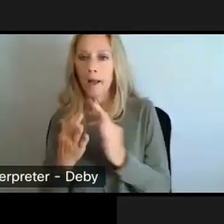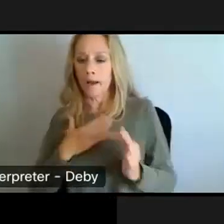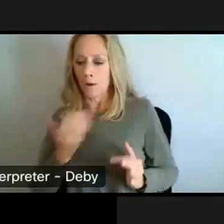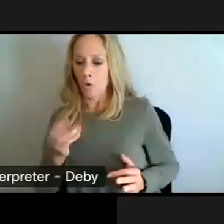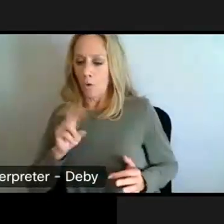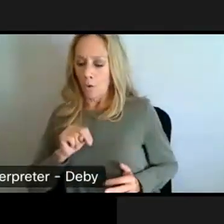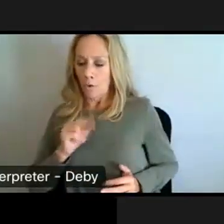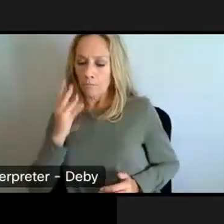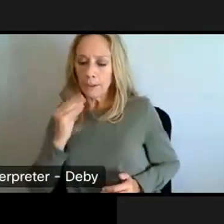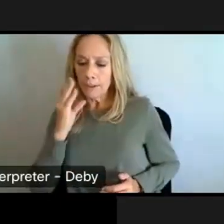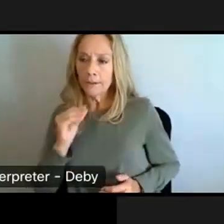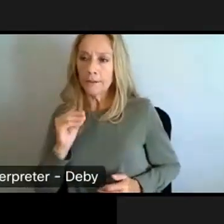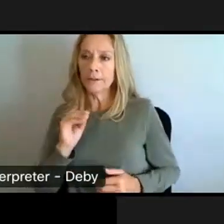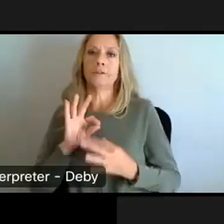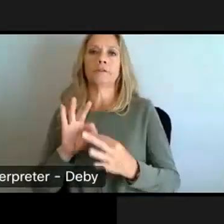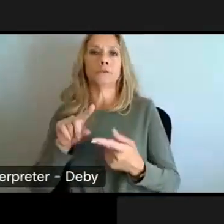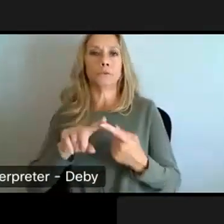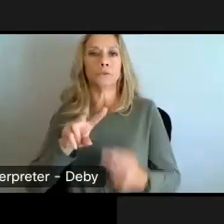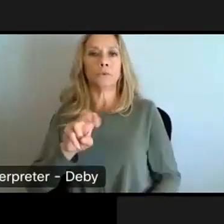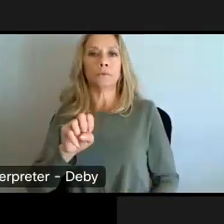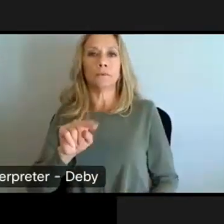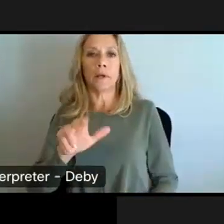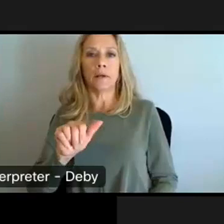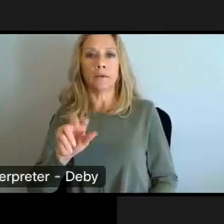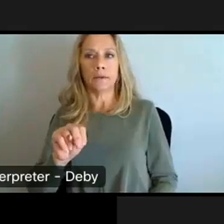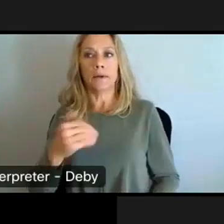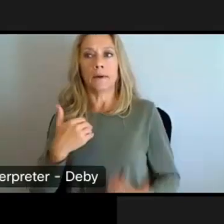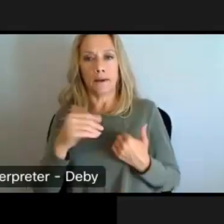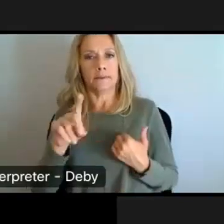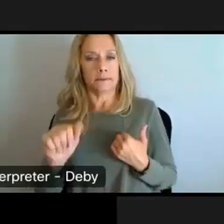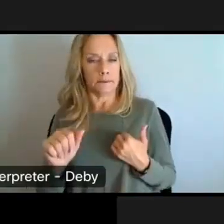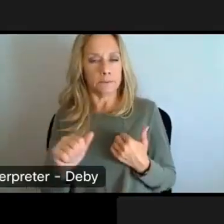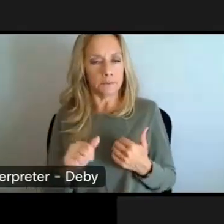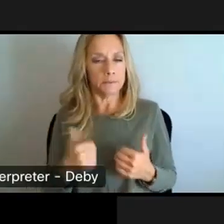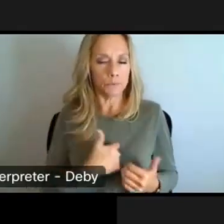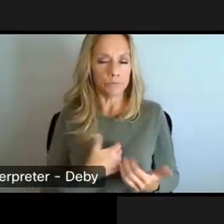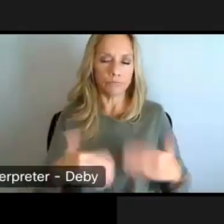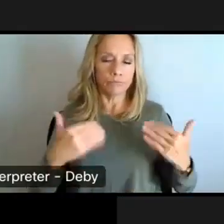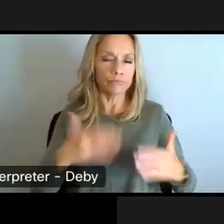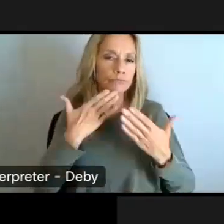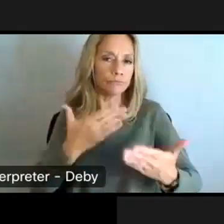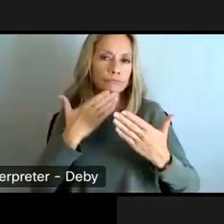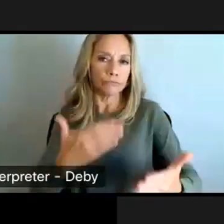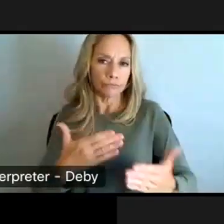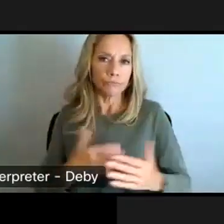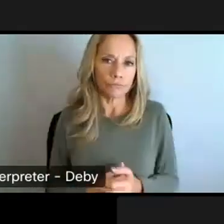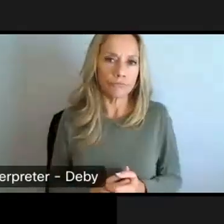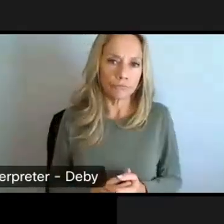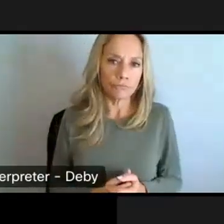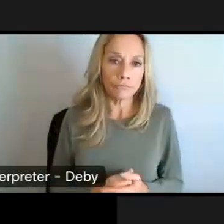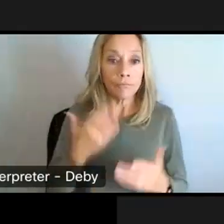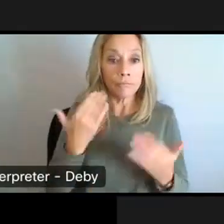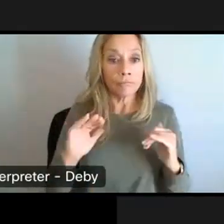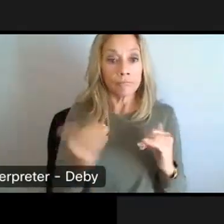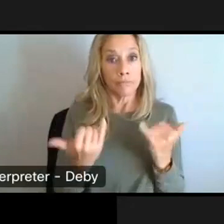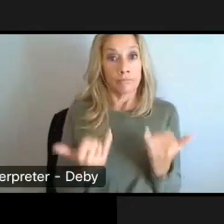experience, to a veteran with a disability in the community. So we just really, really appreciate that. I think at this point,